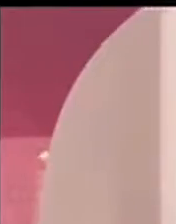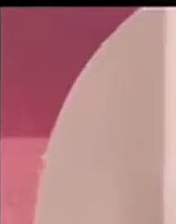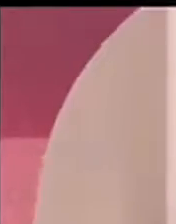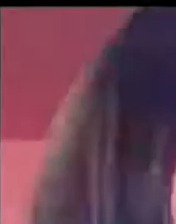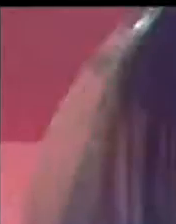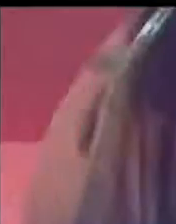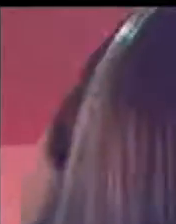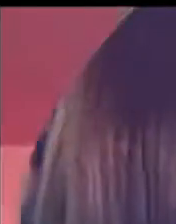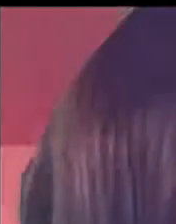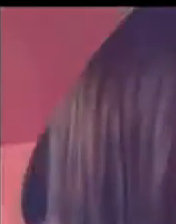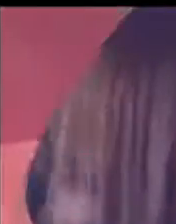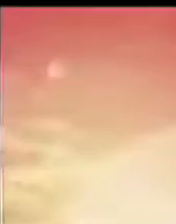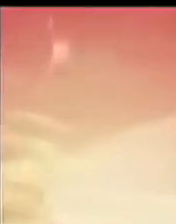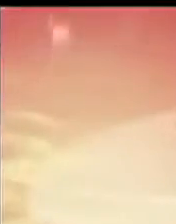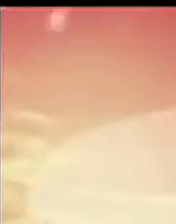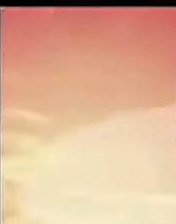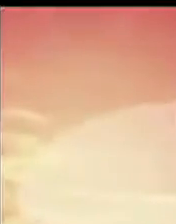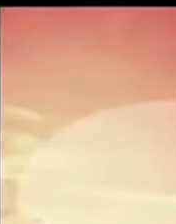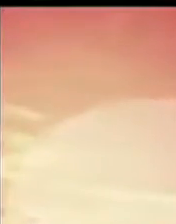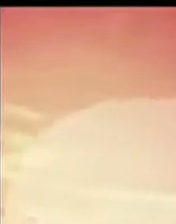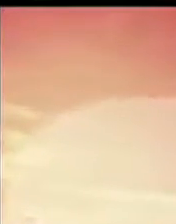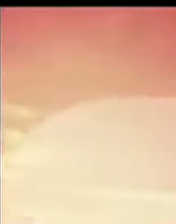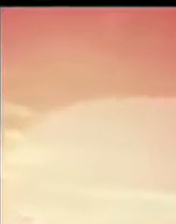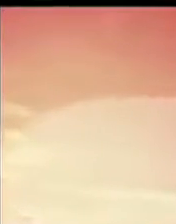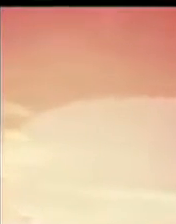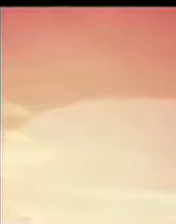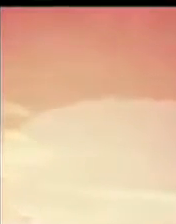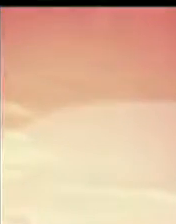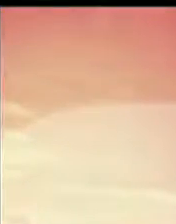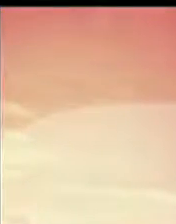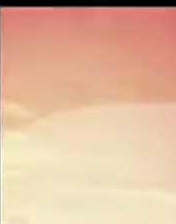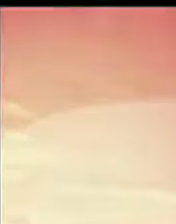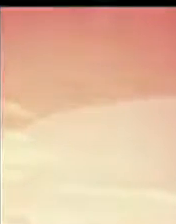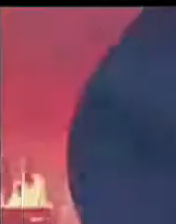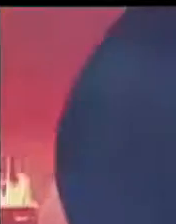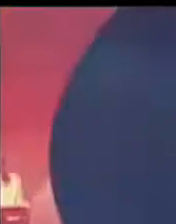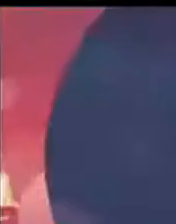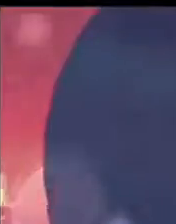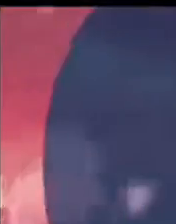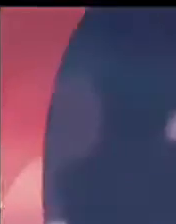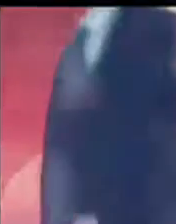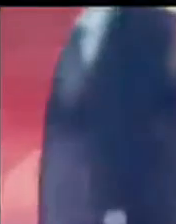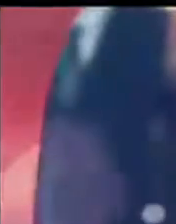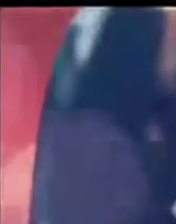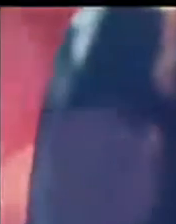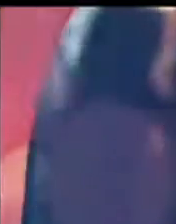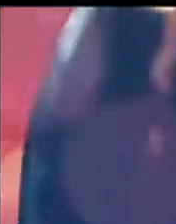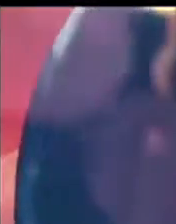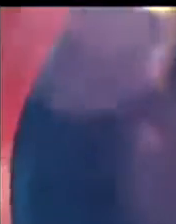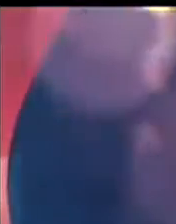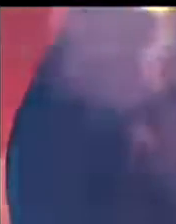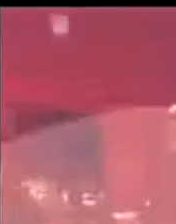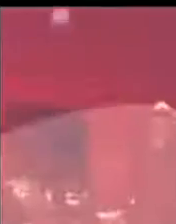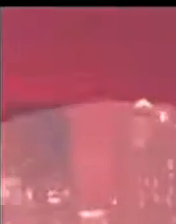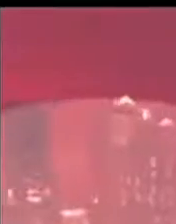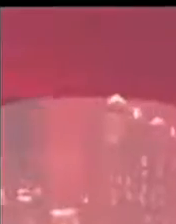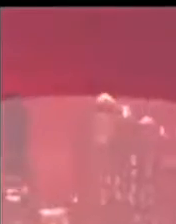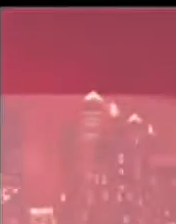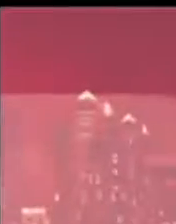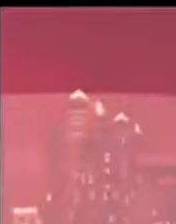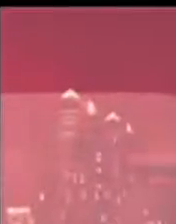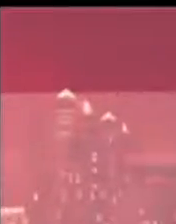this love, it has made us blind. You got money, but still